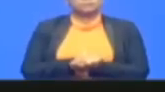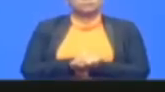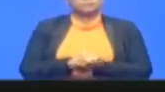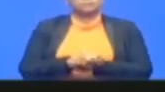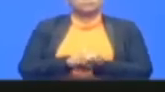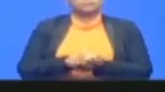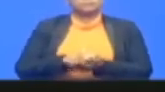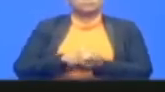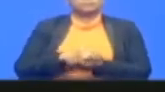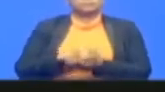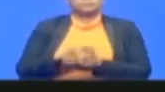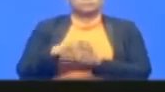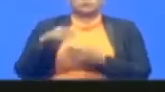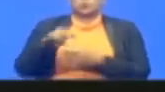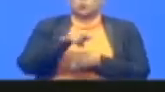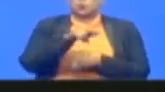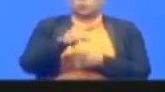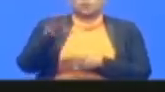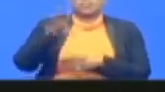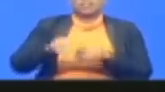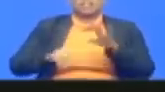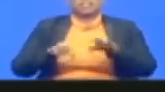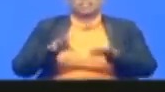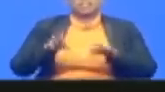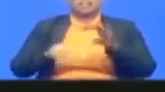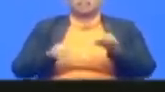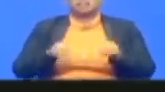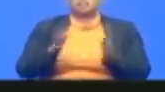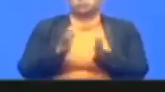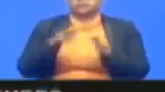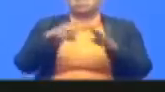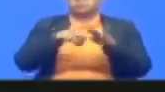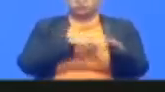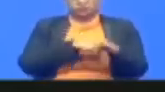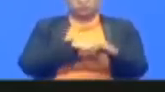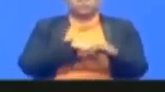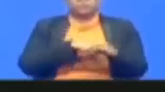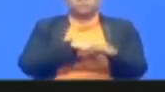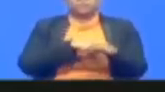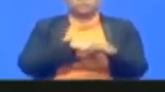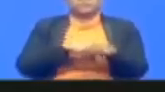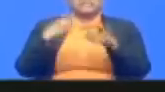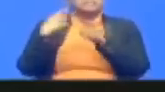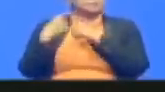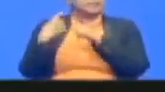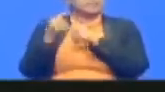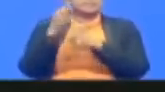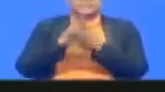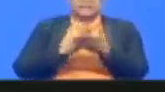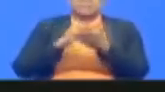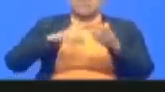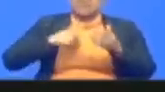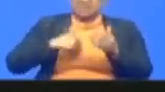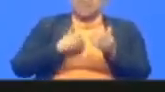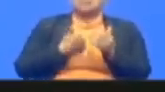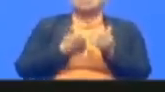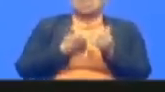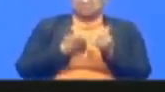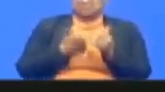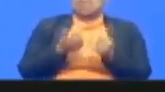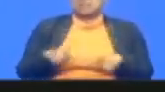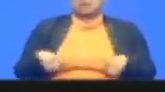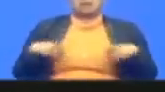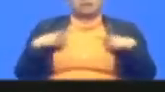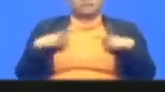wading through the mud appropriately dressed with boots to boot, an experience that some feel is symbolic of life in the